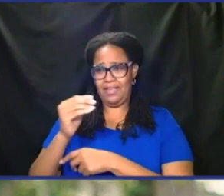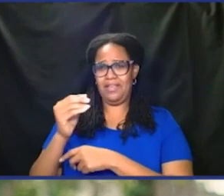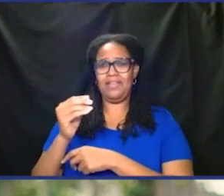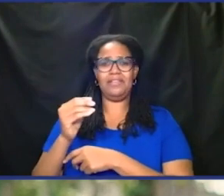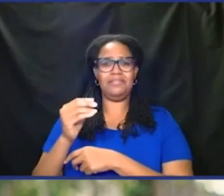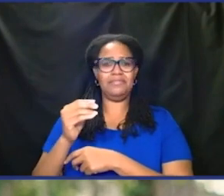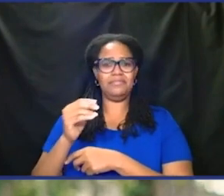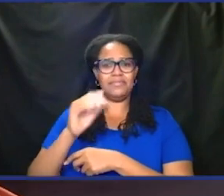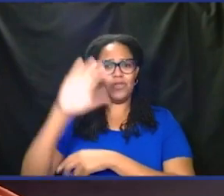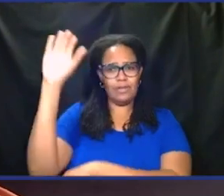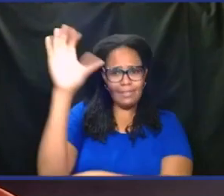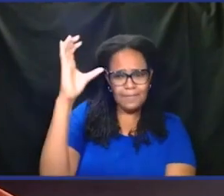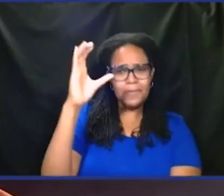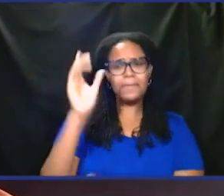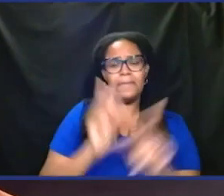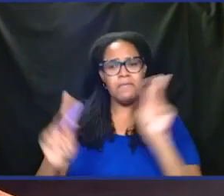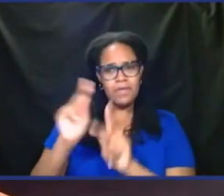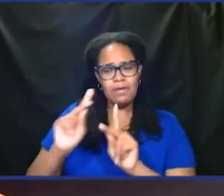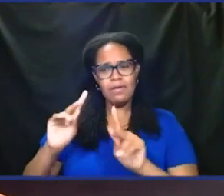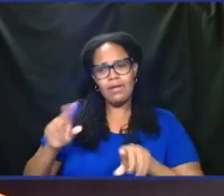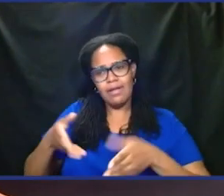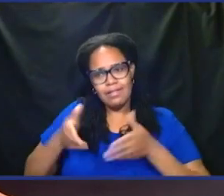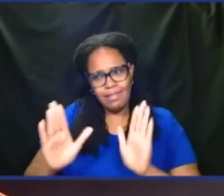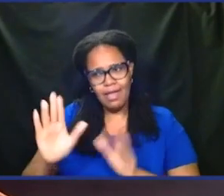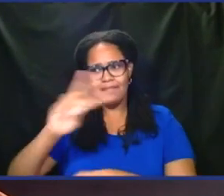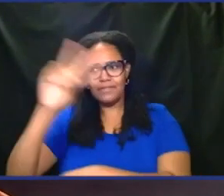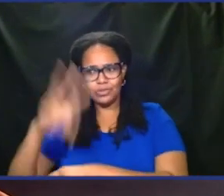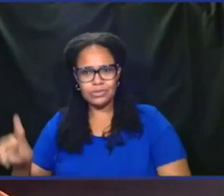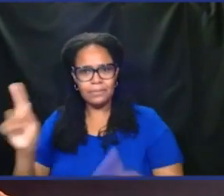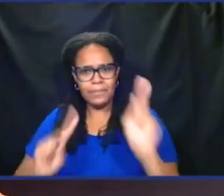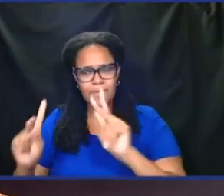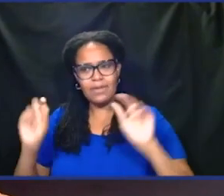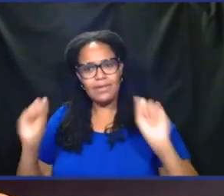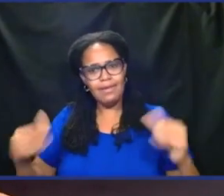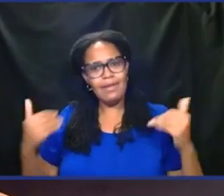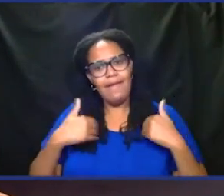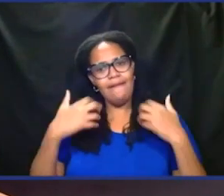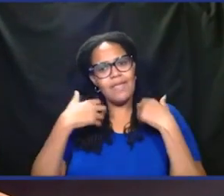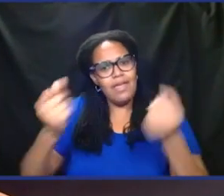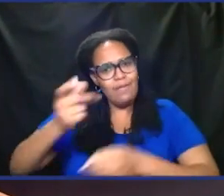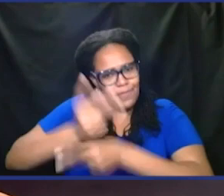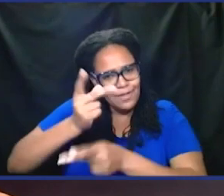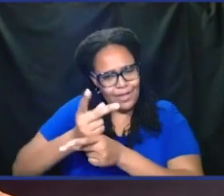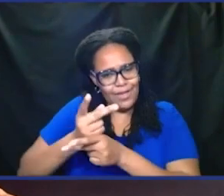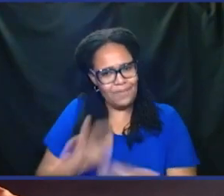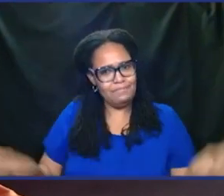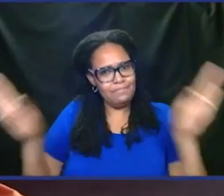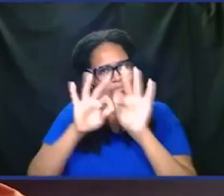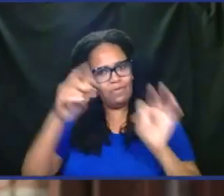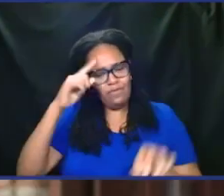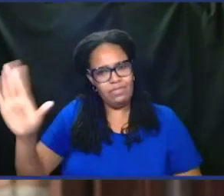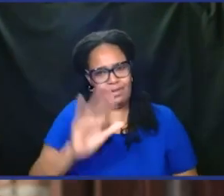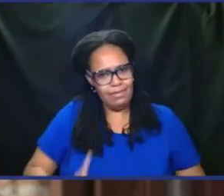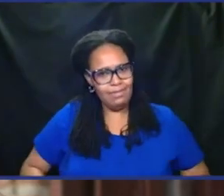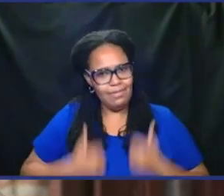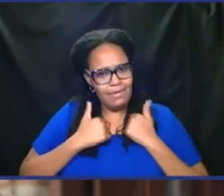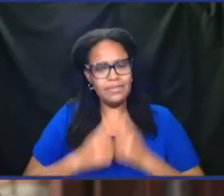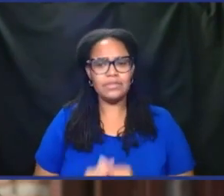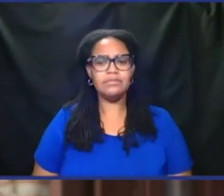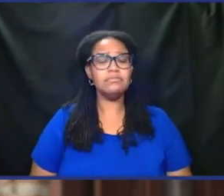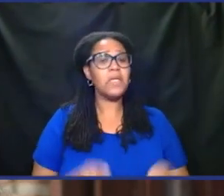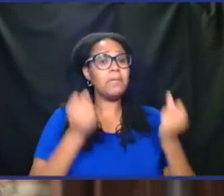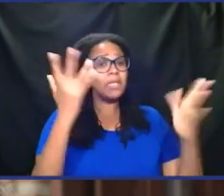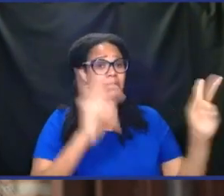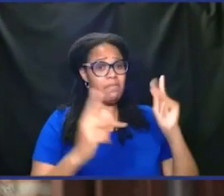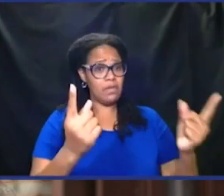at no cost. Mi resiliencia viene de haber conocido tantas personas con problemas. Mis problemas no